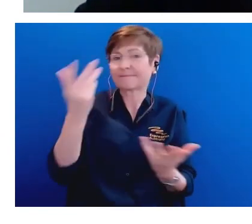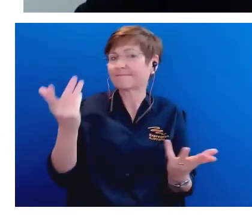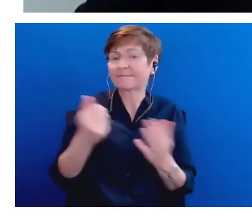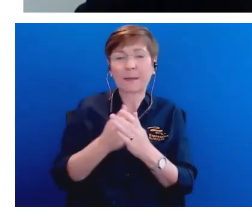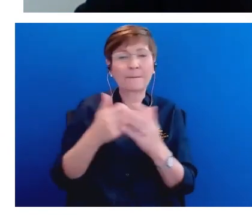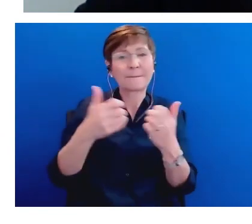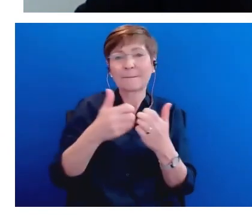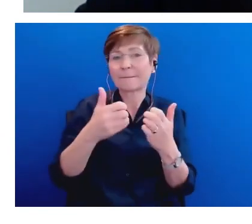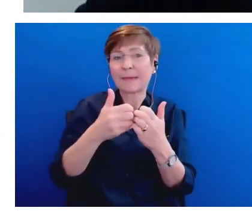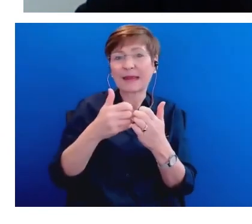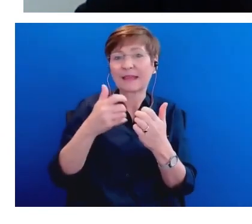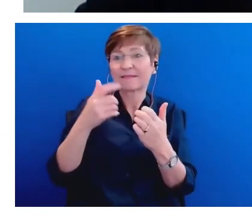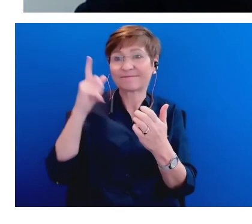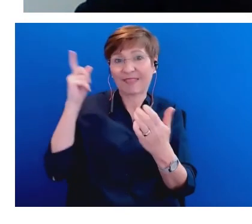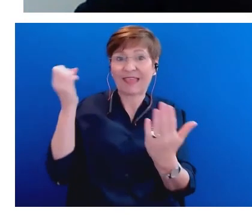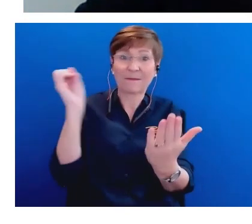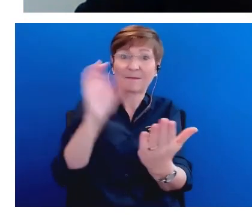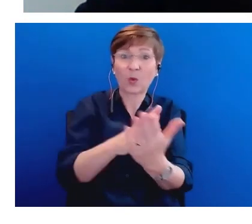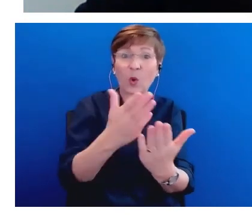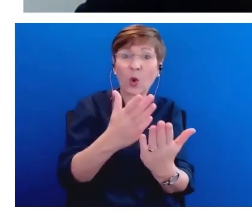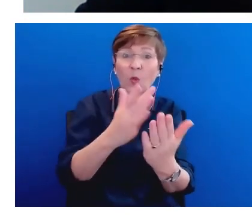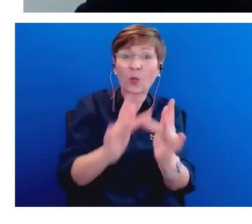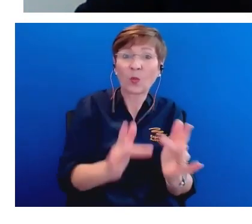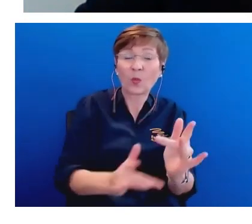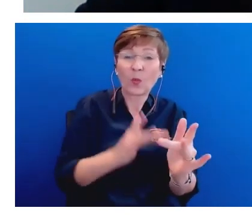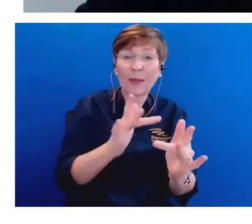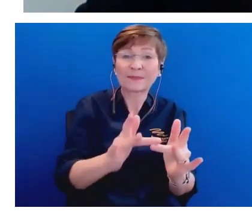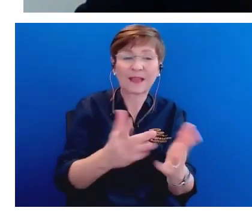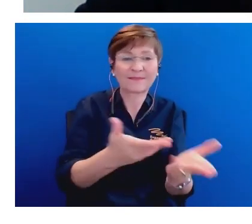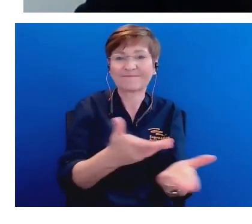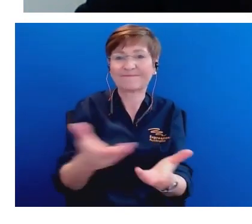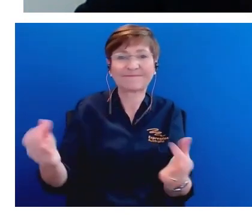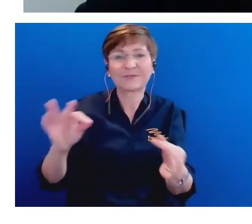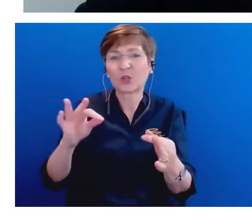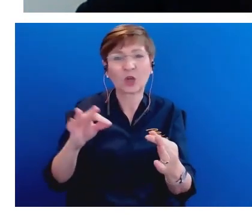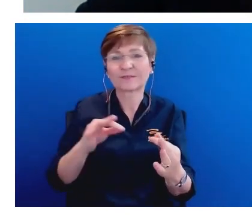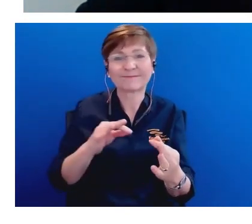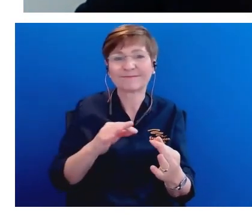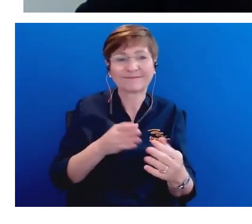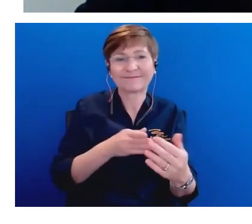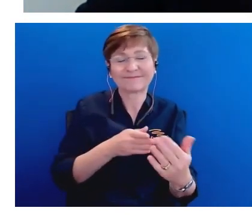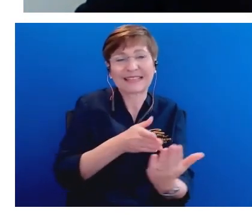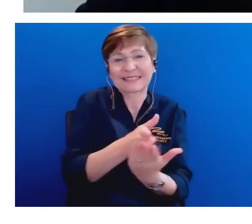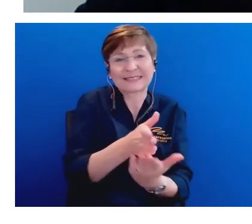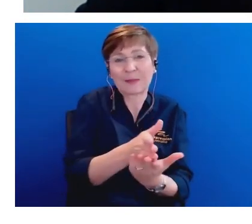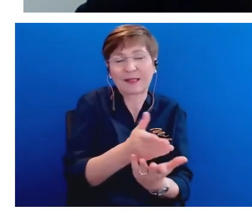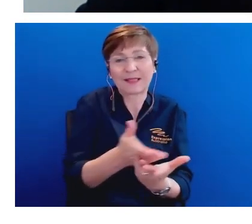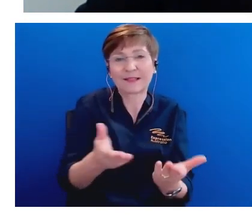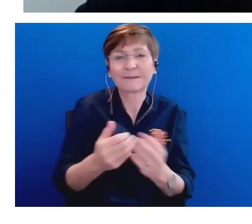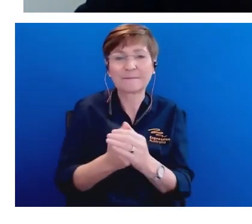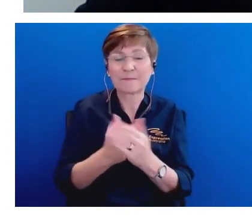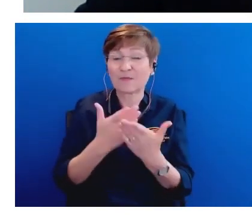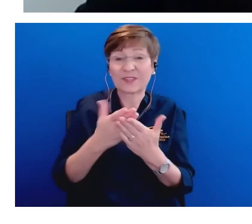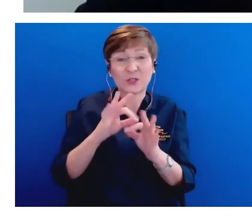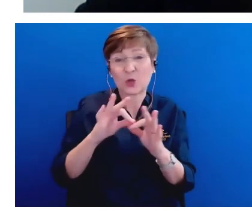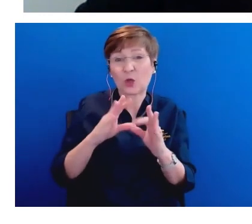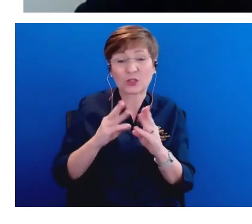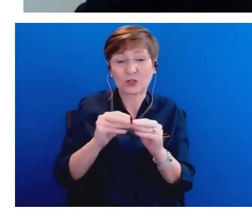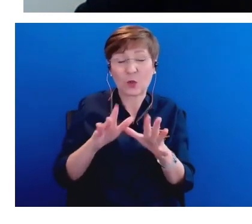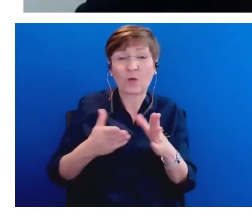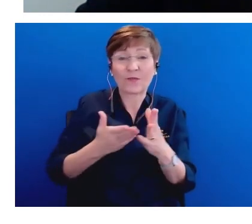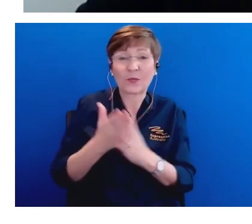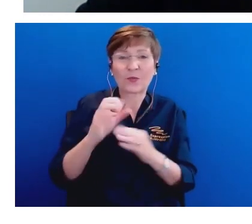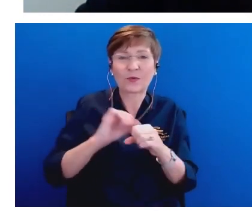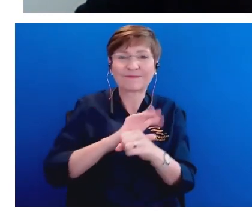to have been suddenly solved during the pandemic. And it's something that's going to need a lot of attention